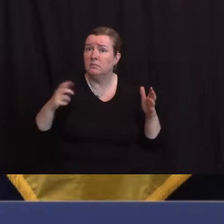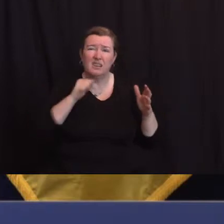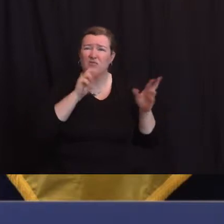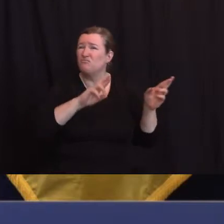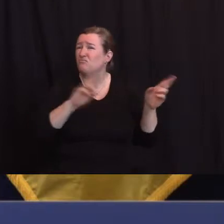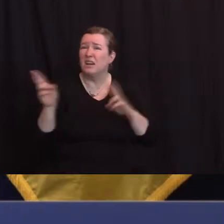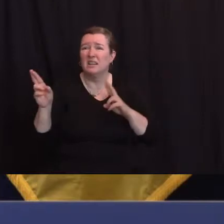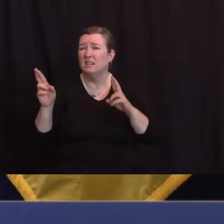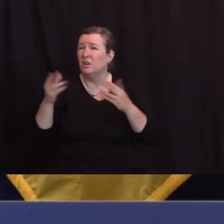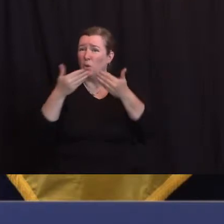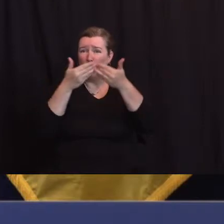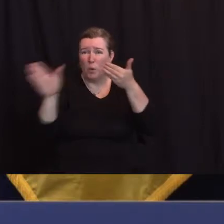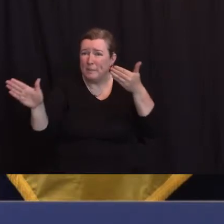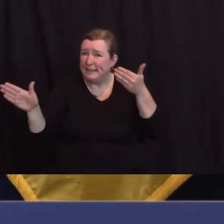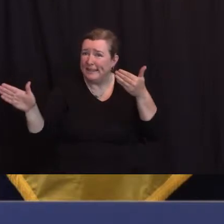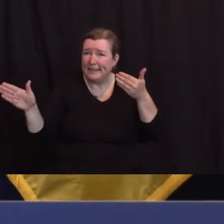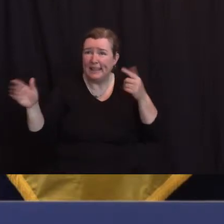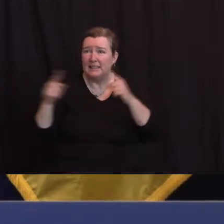Thank you.